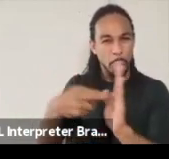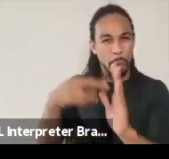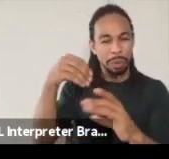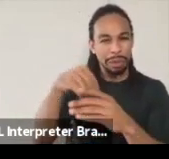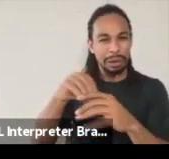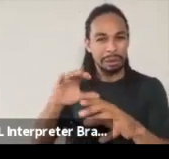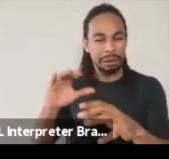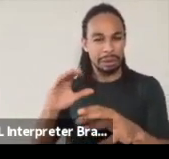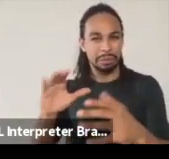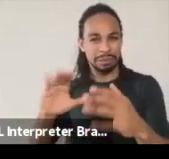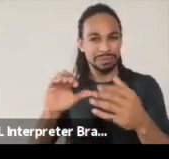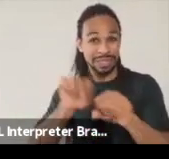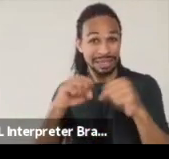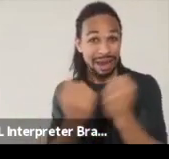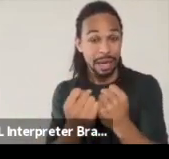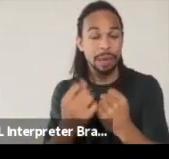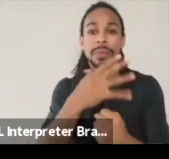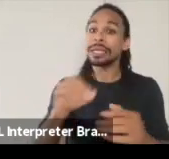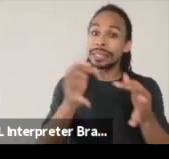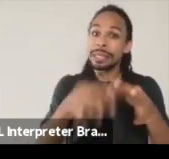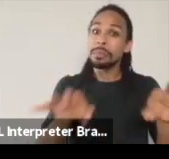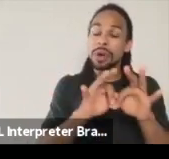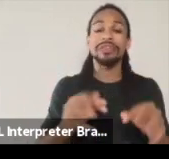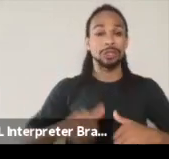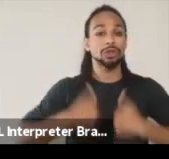not enough for me that survivors